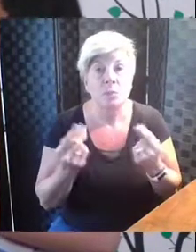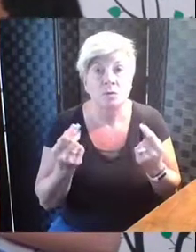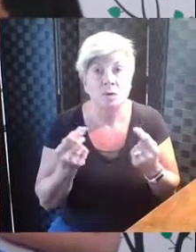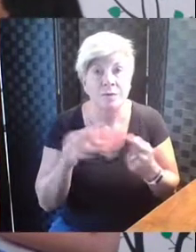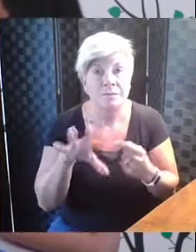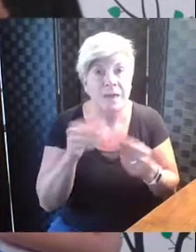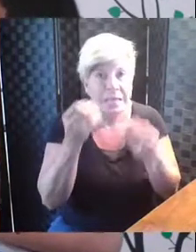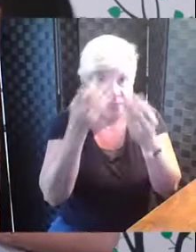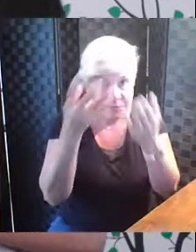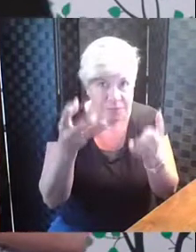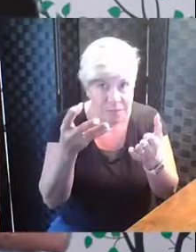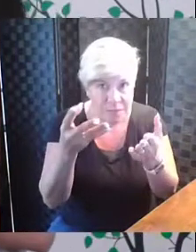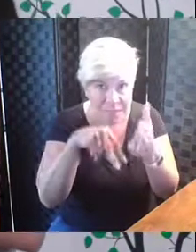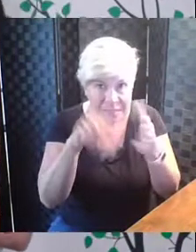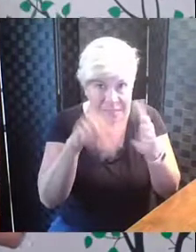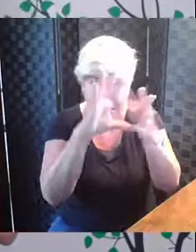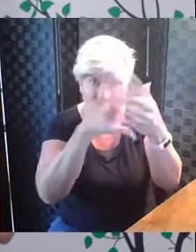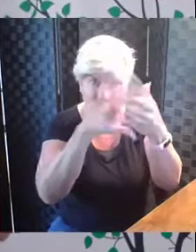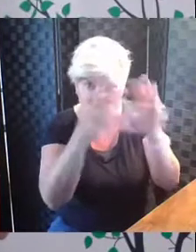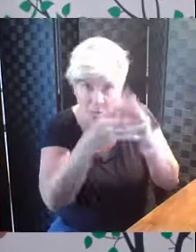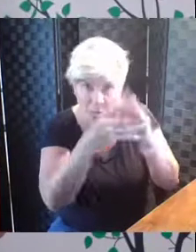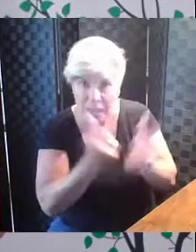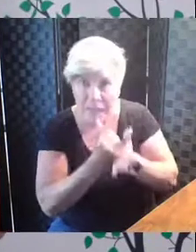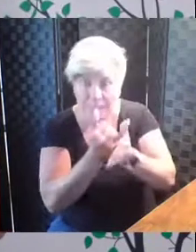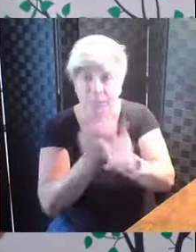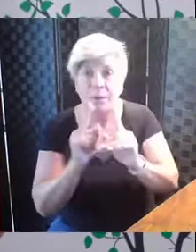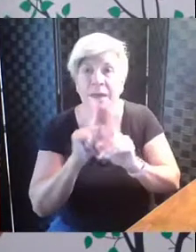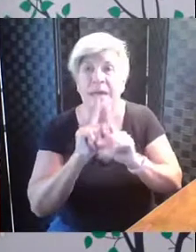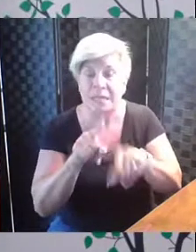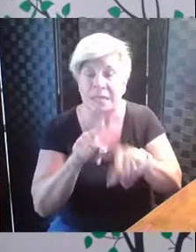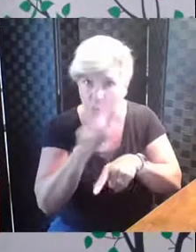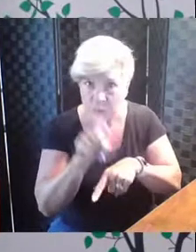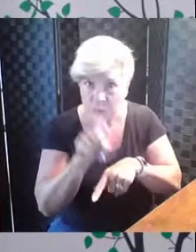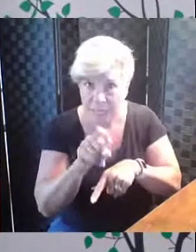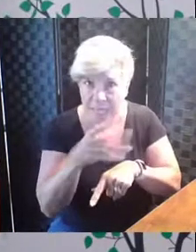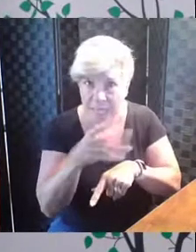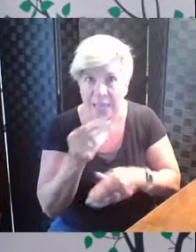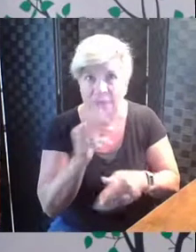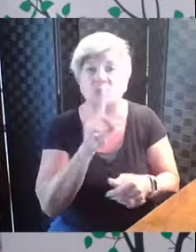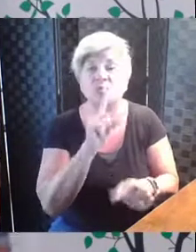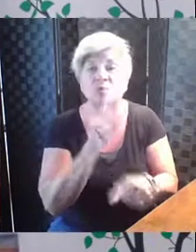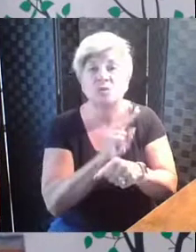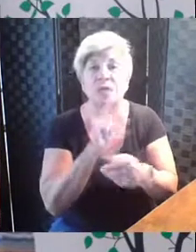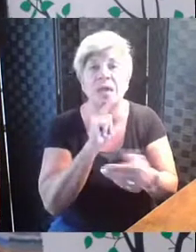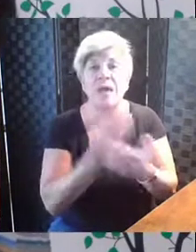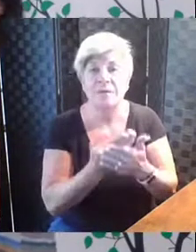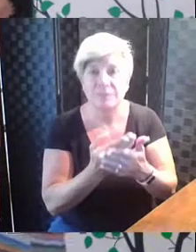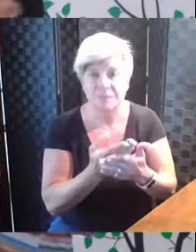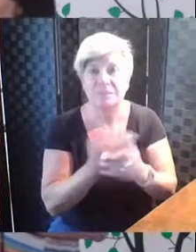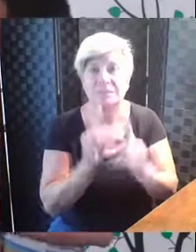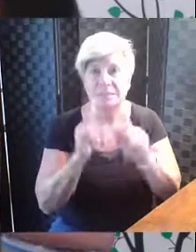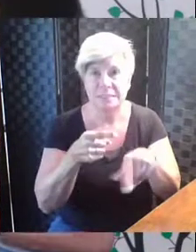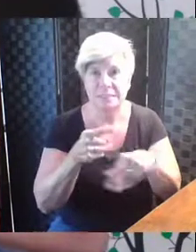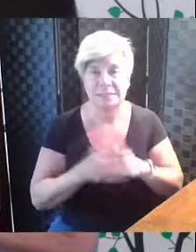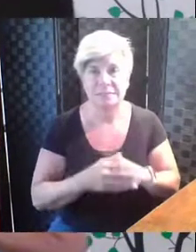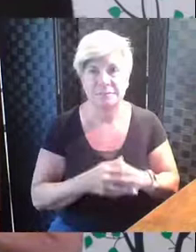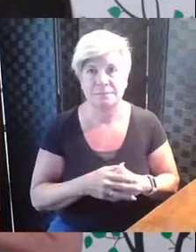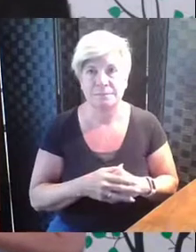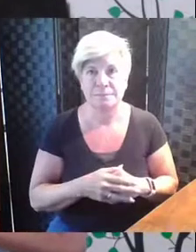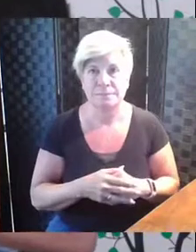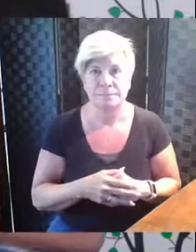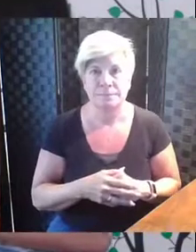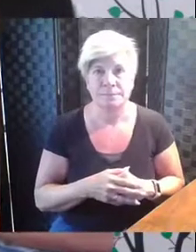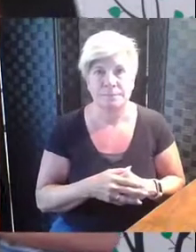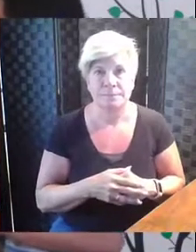by finding information in a problem to help you answer a question and using evidence to prove your answer.